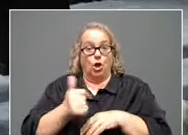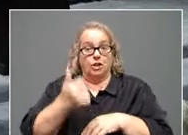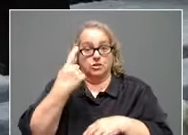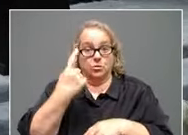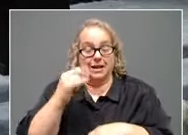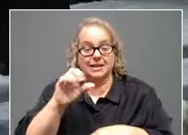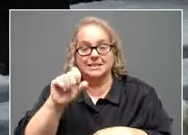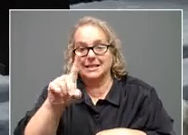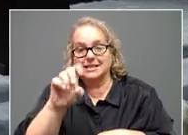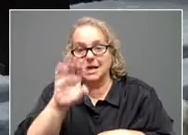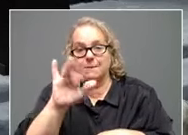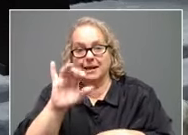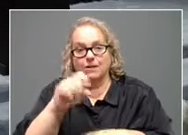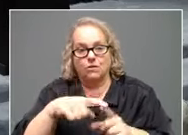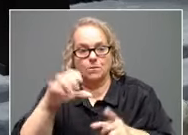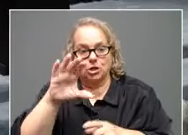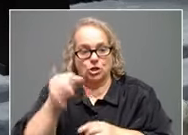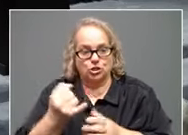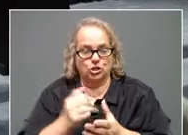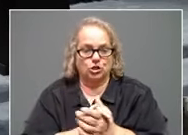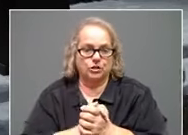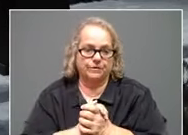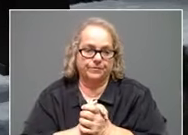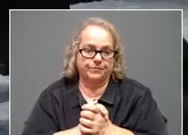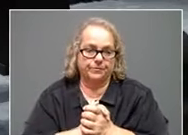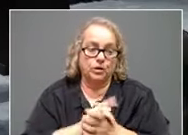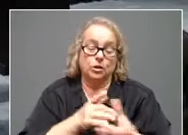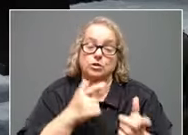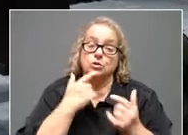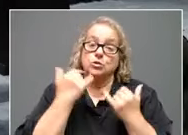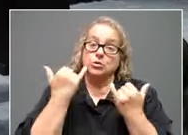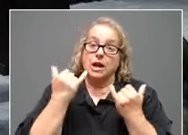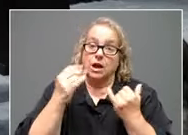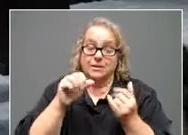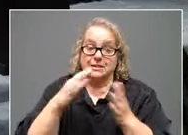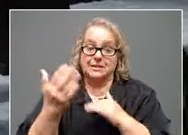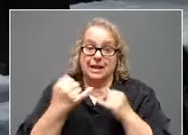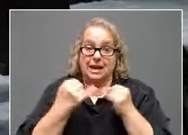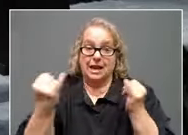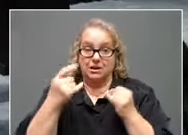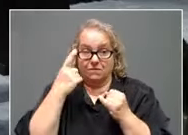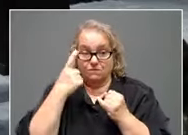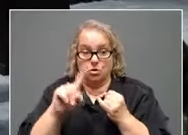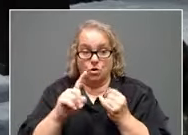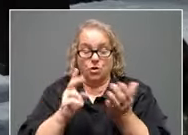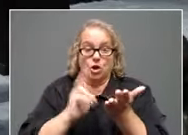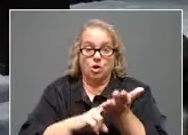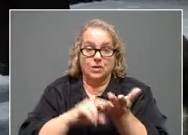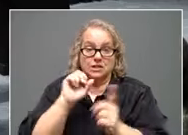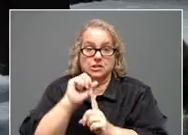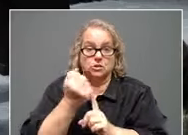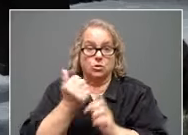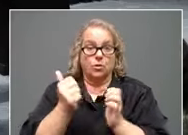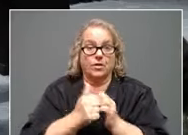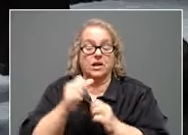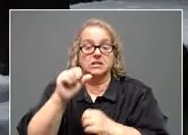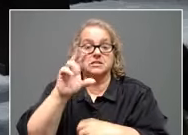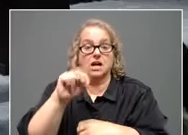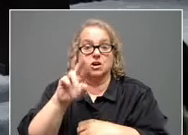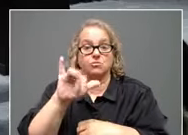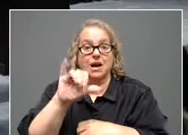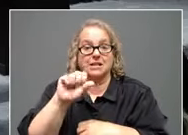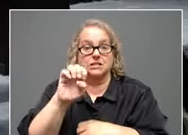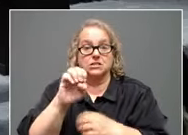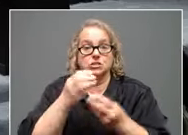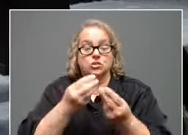Yetter from the Courier-Journal. Today was the deadline for the contract situation with Sunrise Services. Can you say whether that's been resolved or